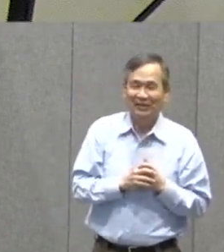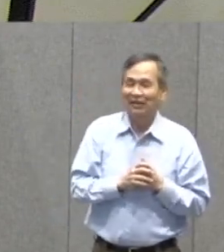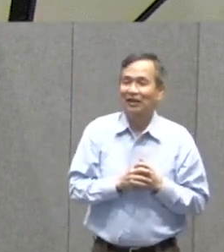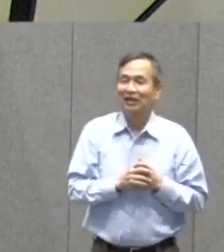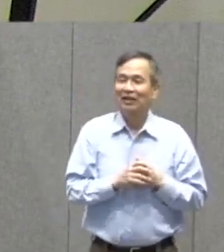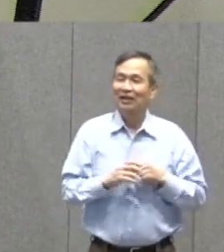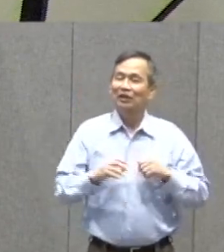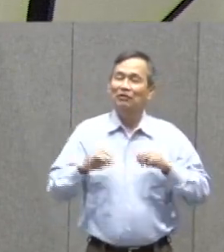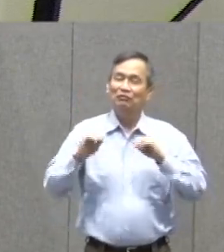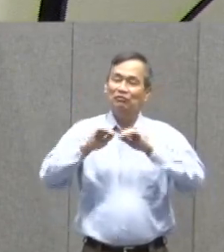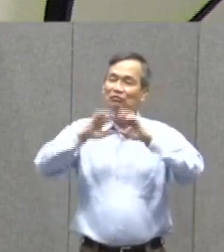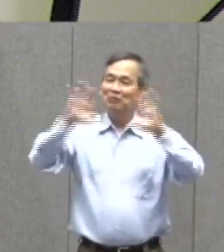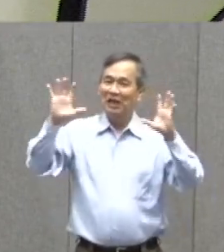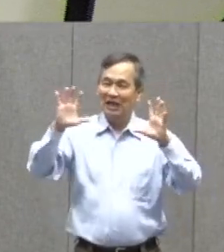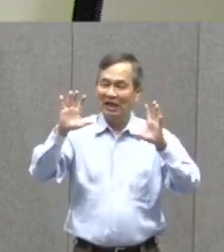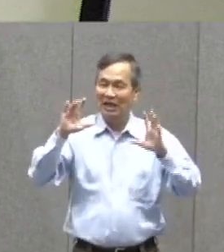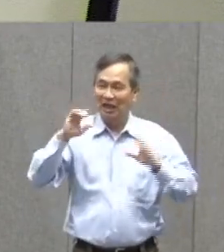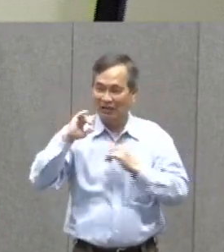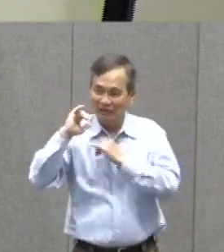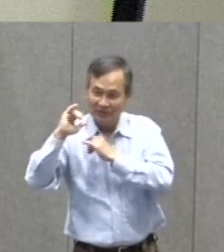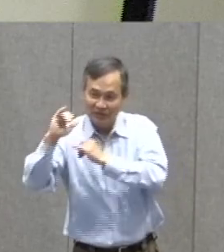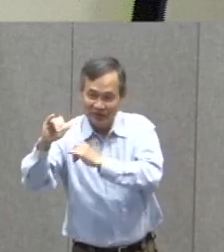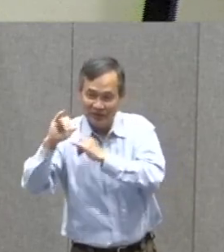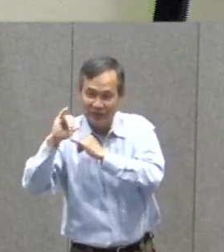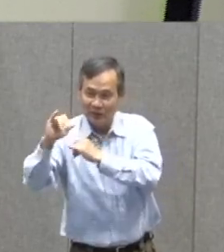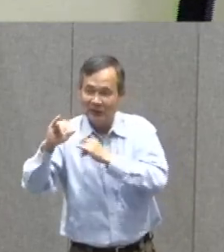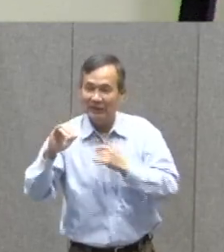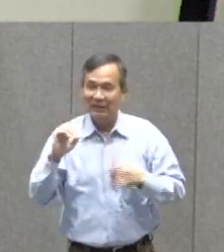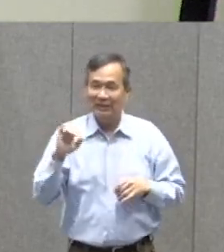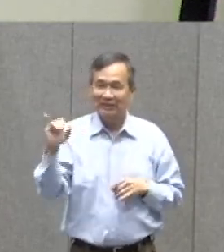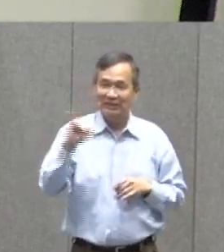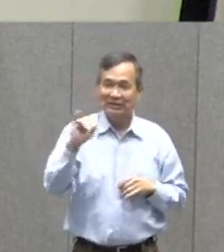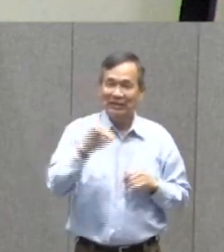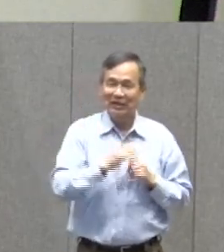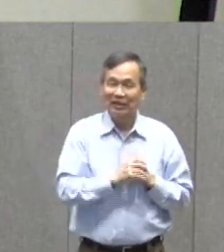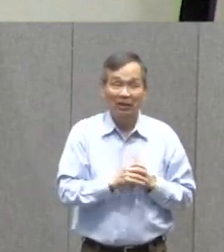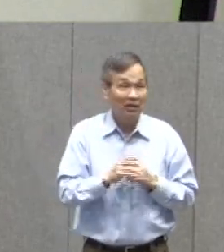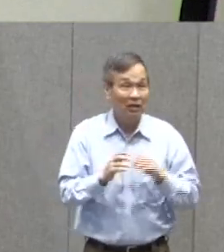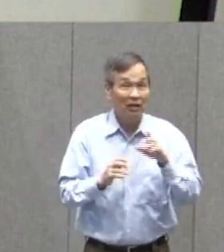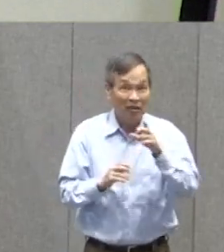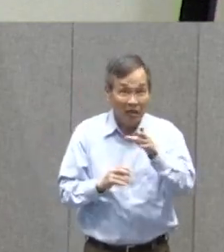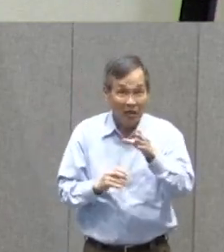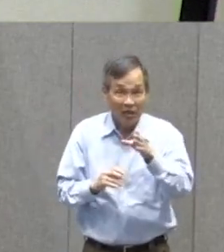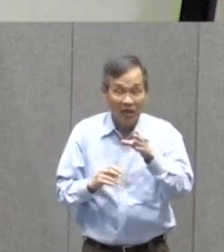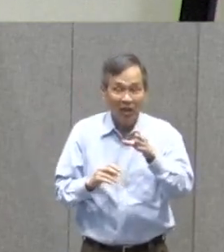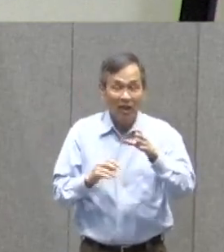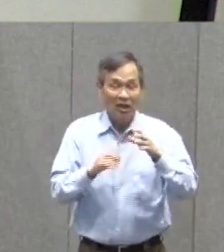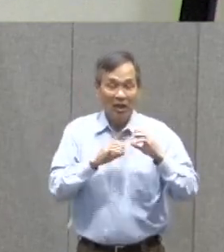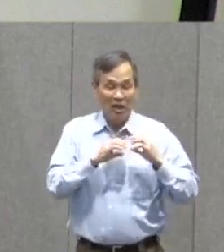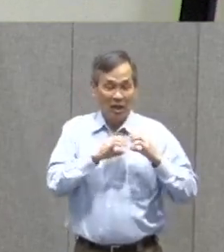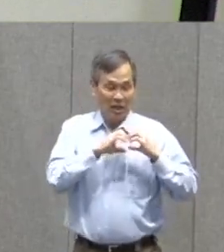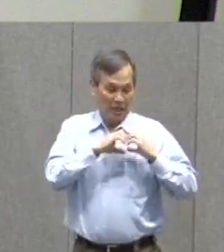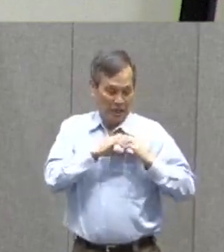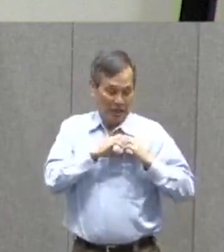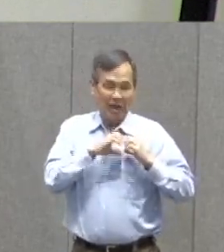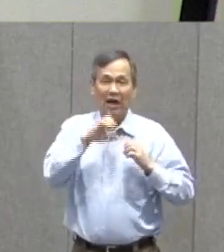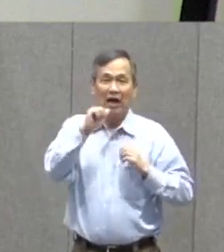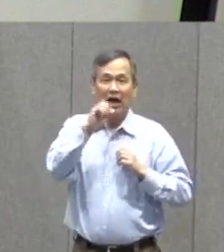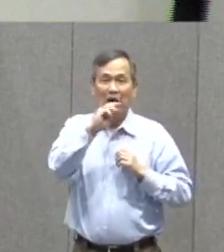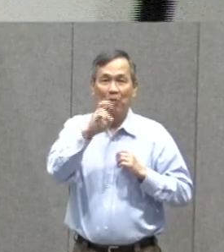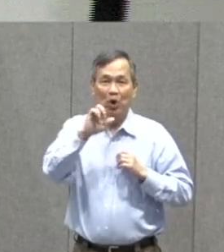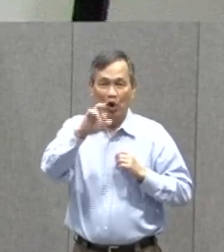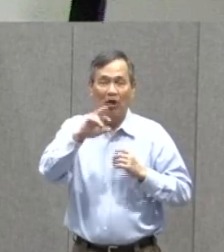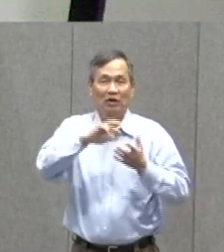Resplendent life, you and I. Now remember, amor is love